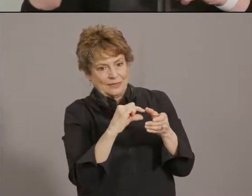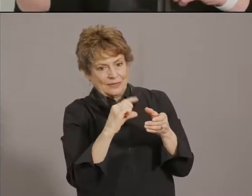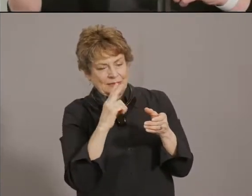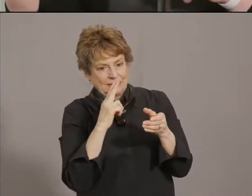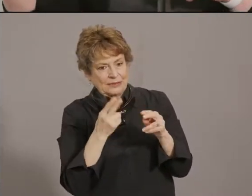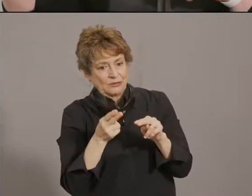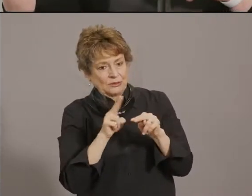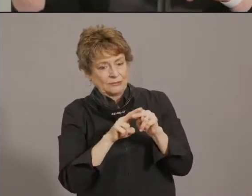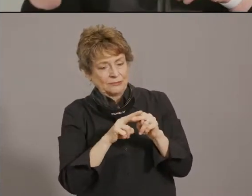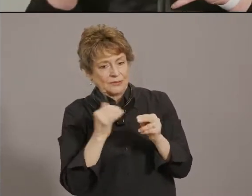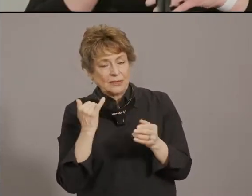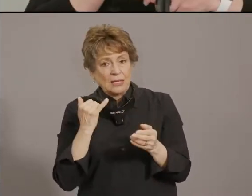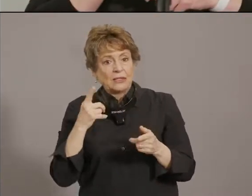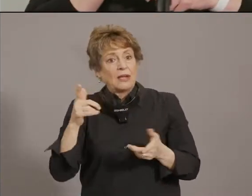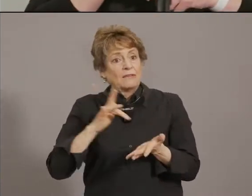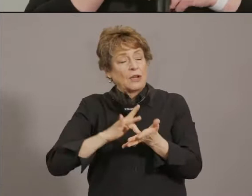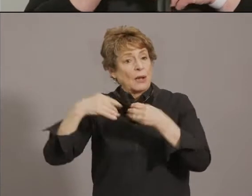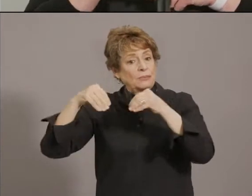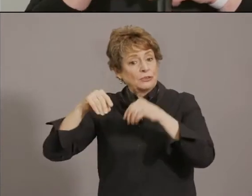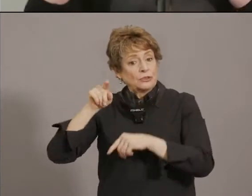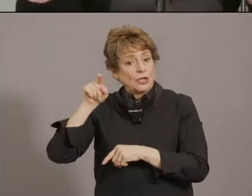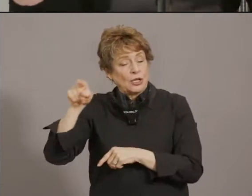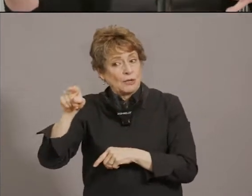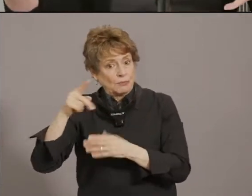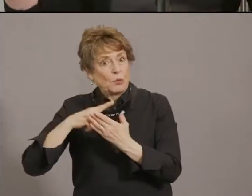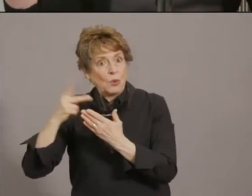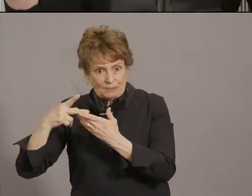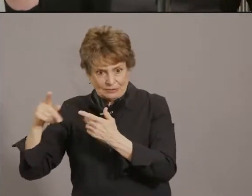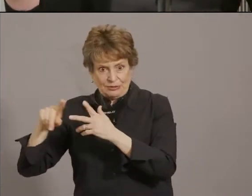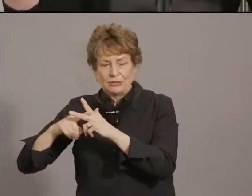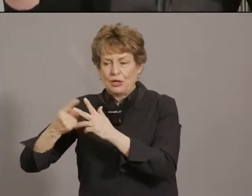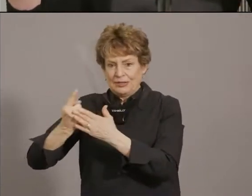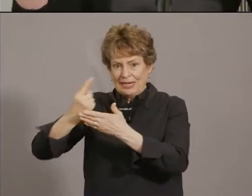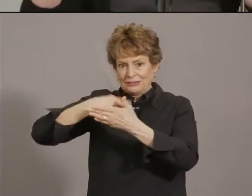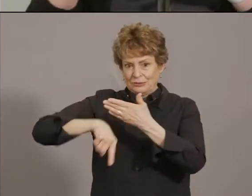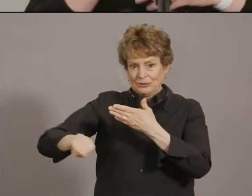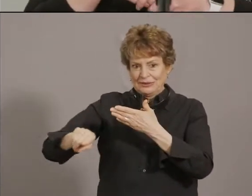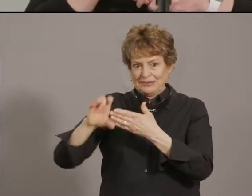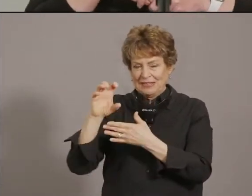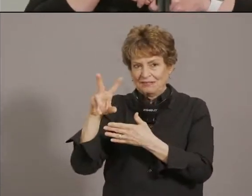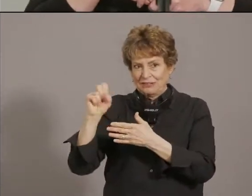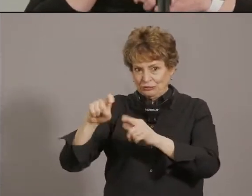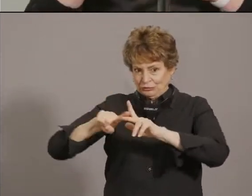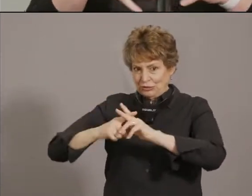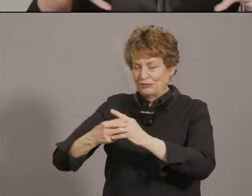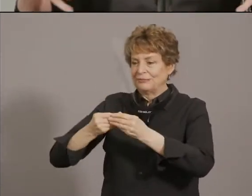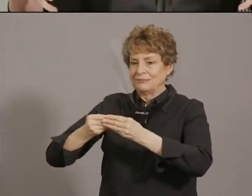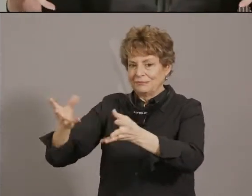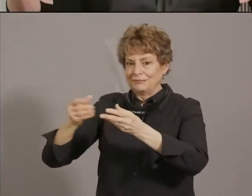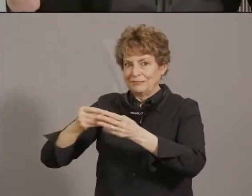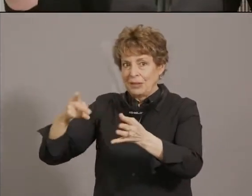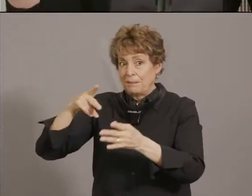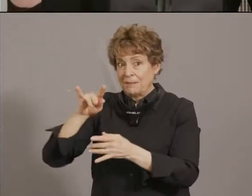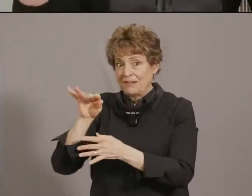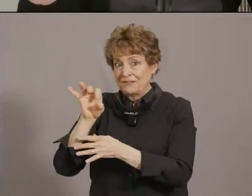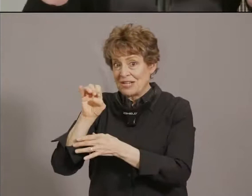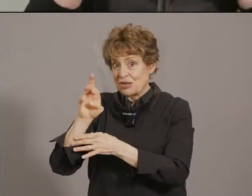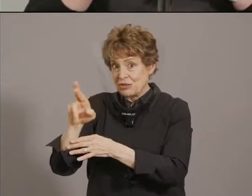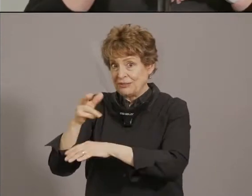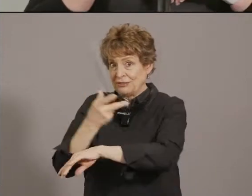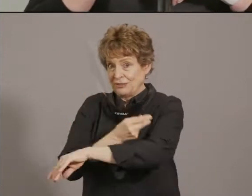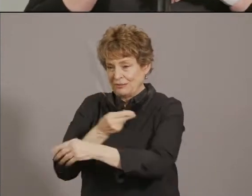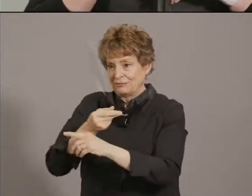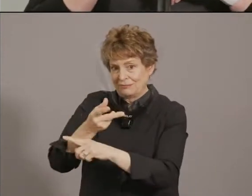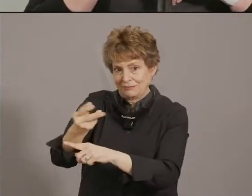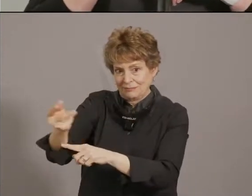program. CVS, starting next week, will have doses of Pfizer available at very select stores nationwide, as